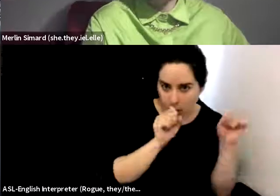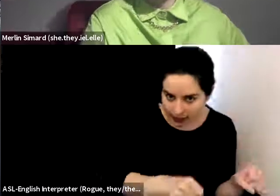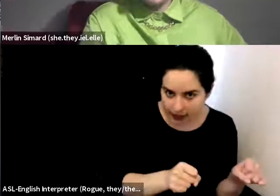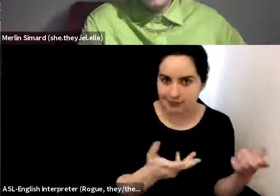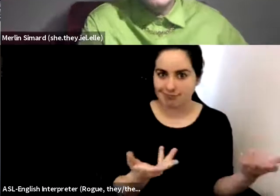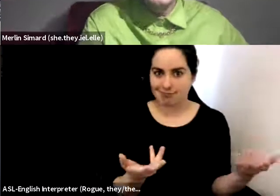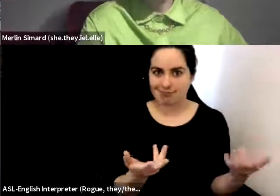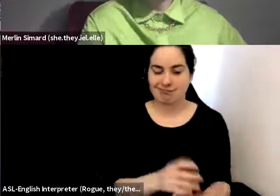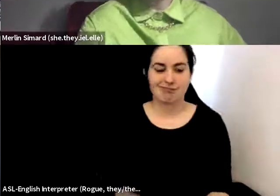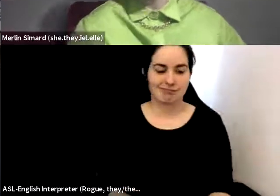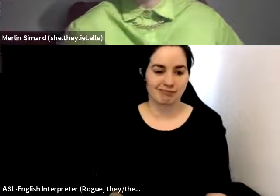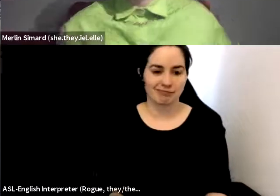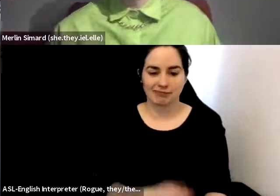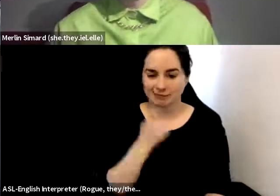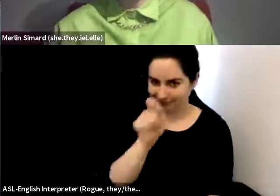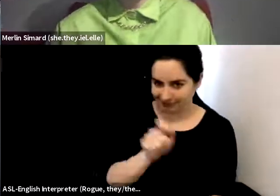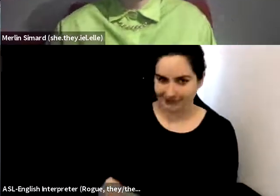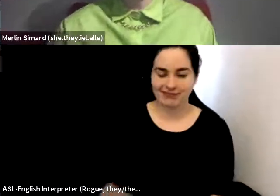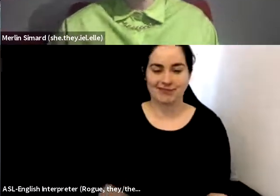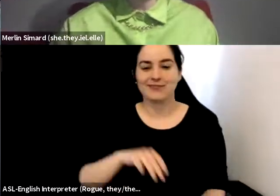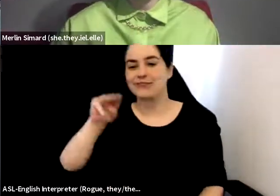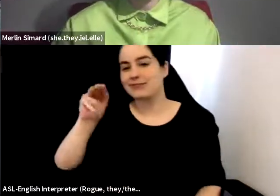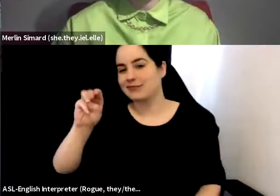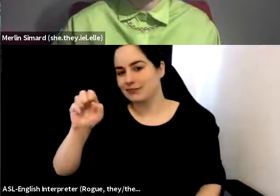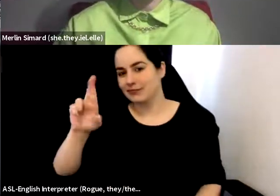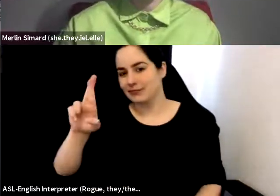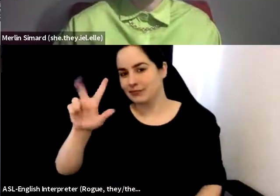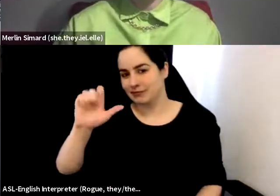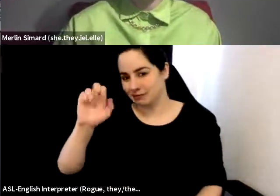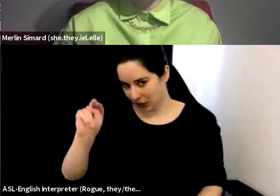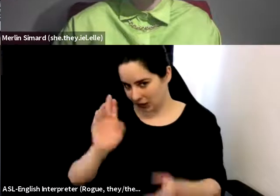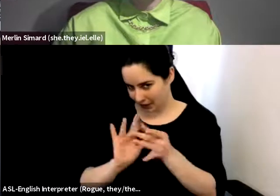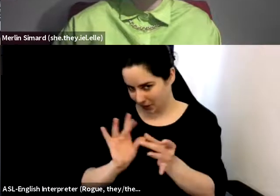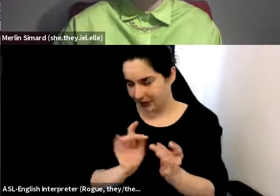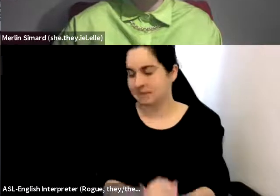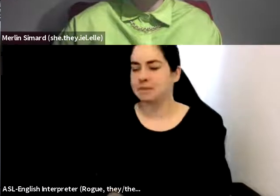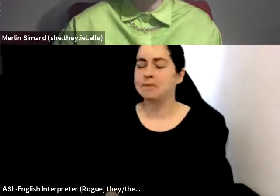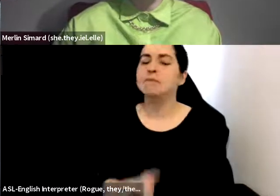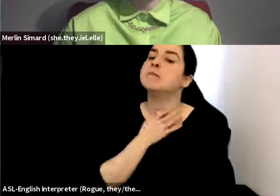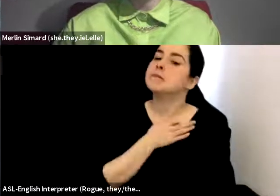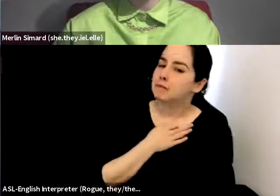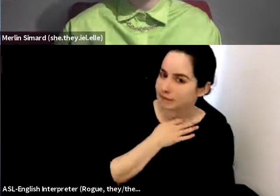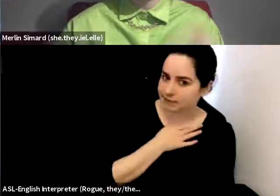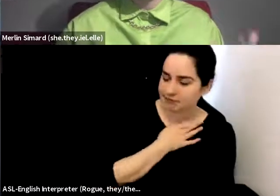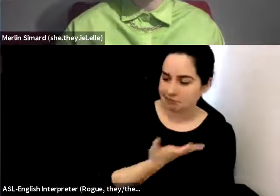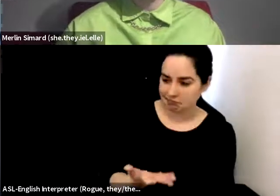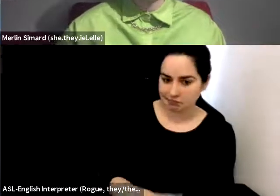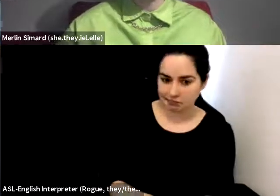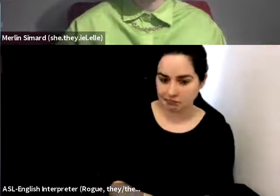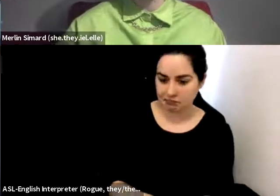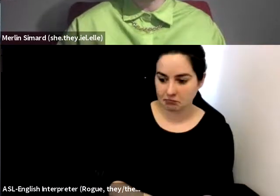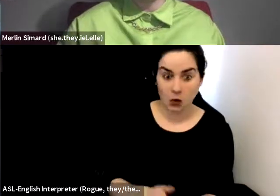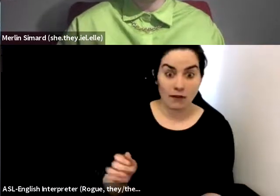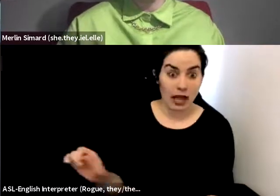thought. Merlin speaking. I'm really curious about how, if at any point there was self-discovery of